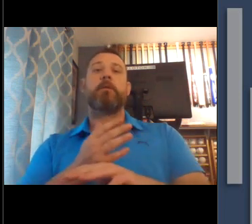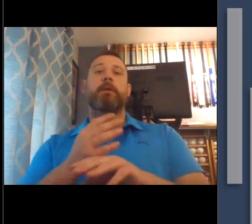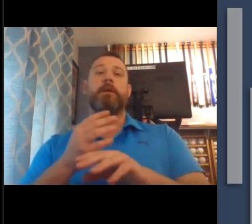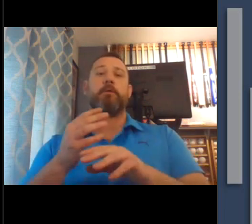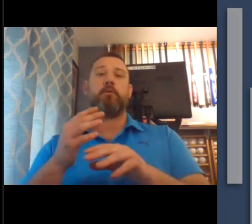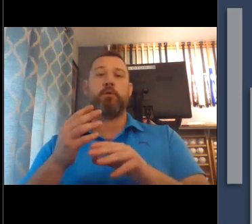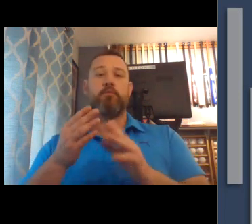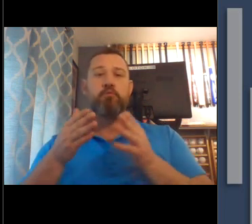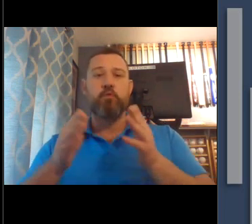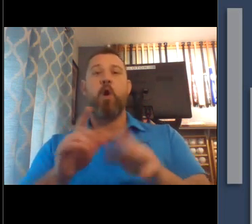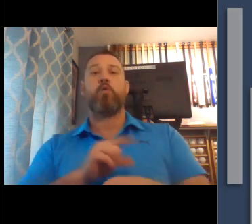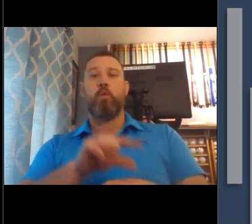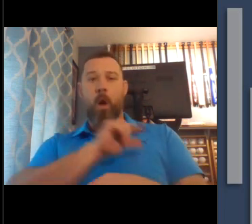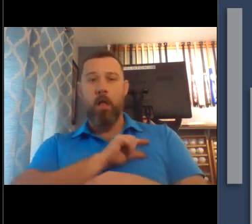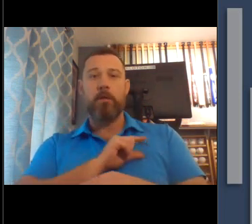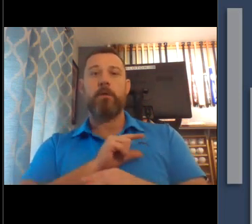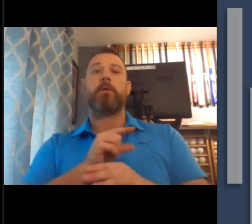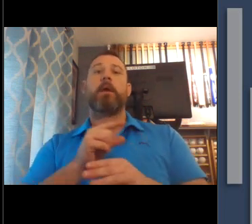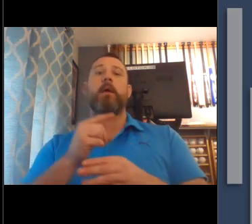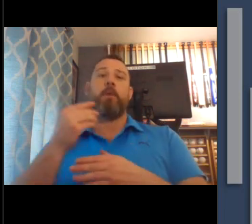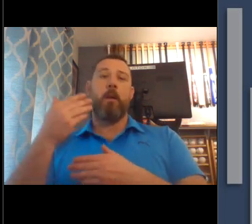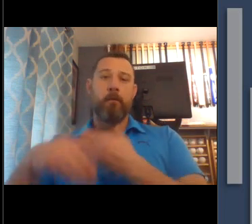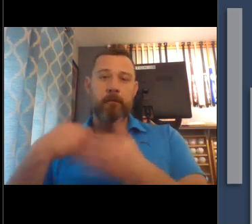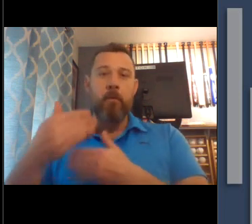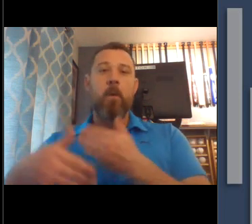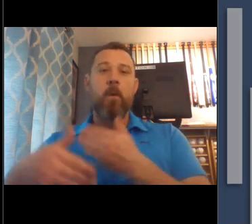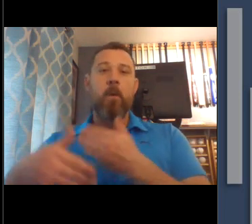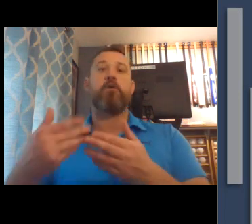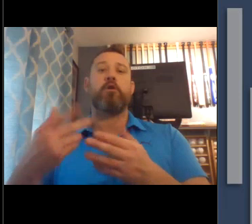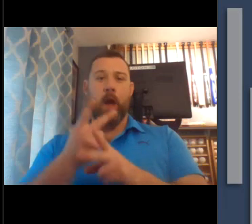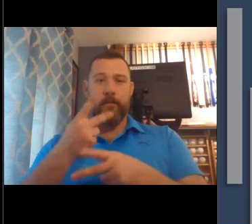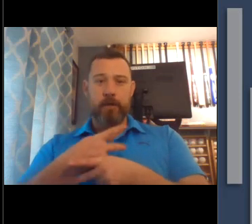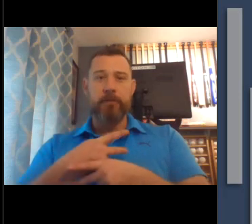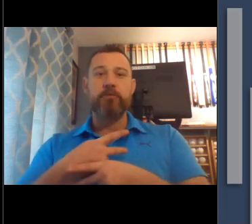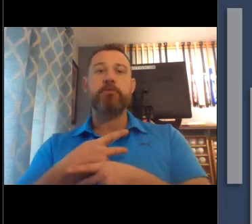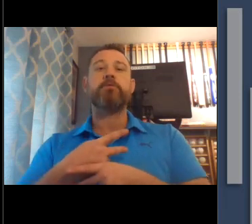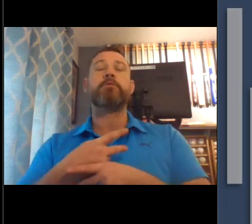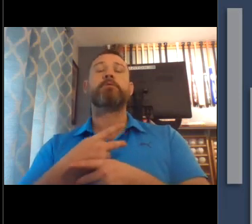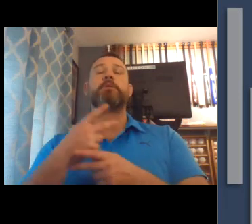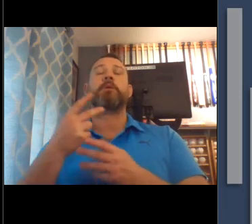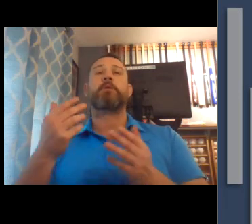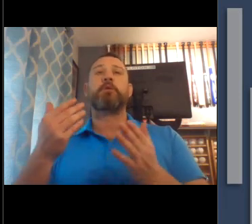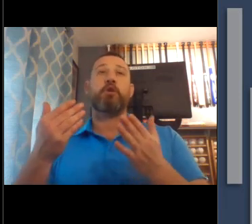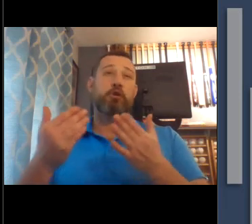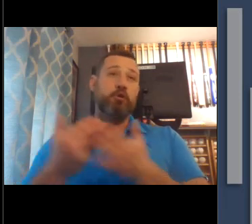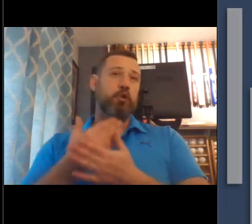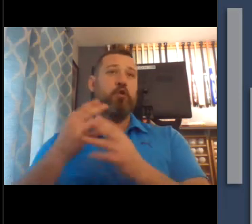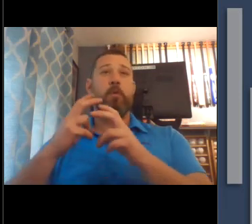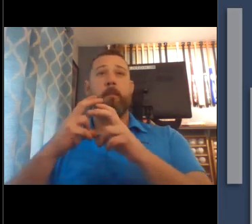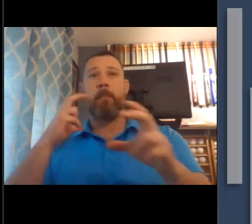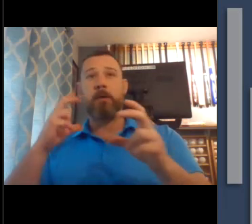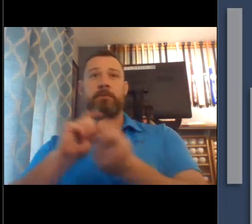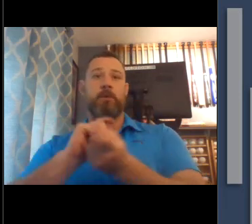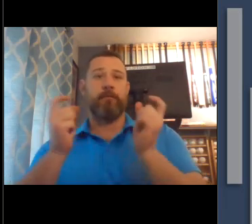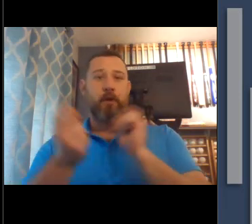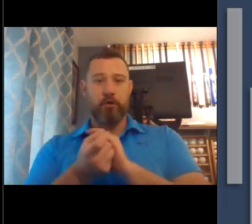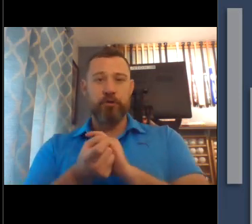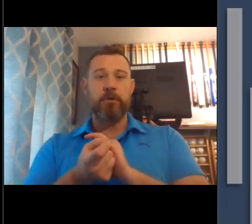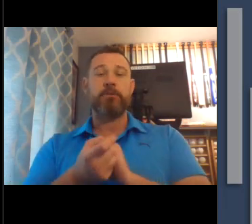quality and moving forward on our operations and new bus conversions, because better